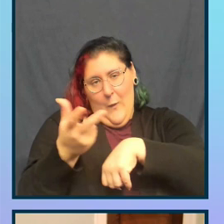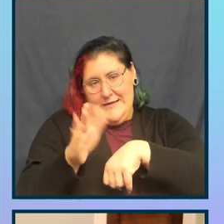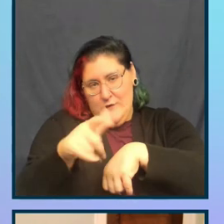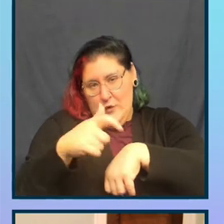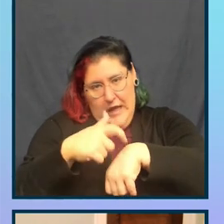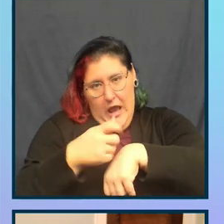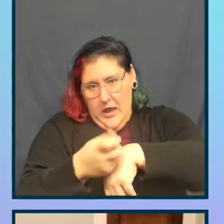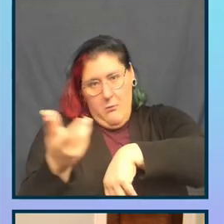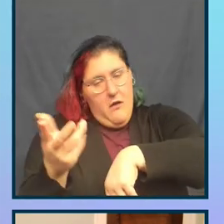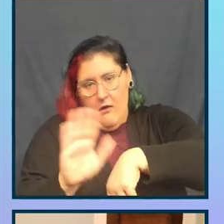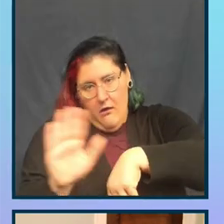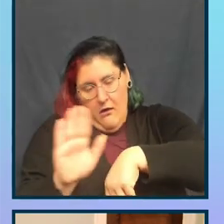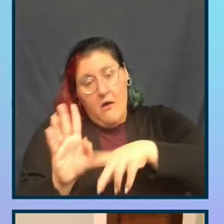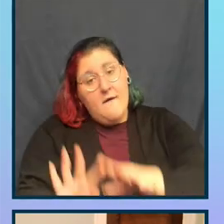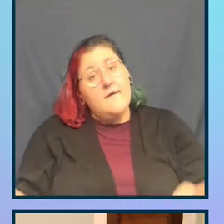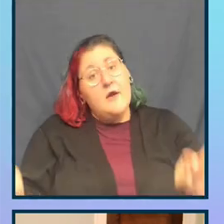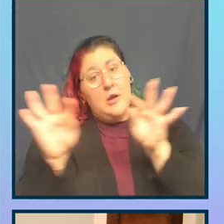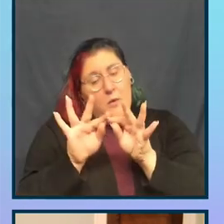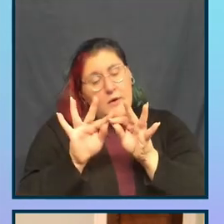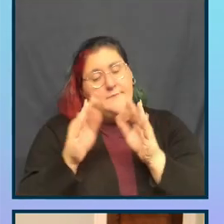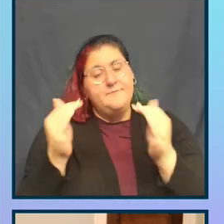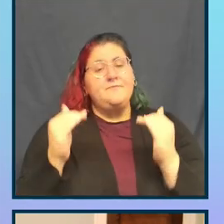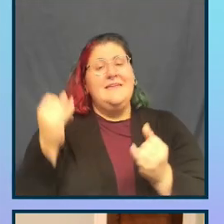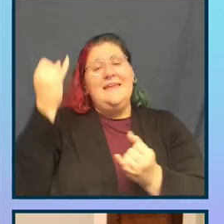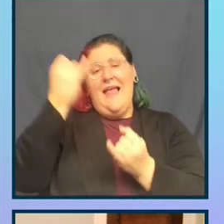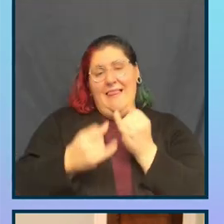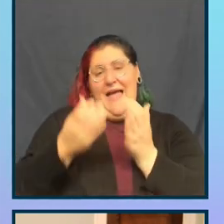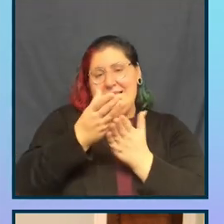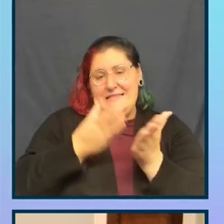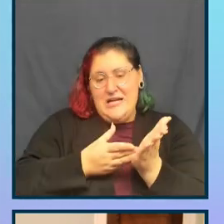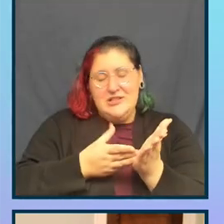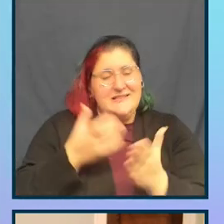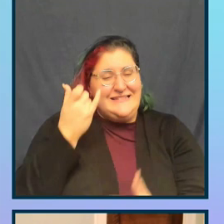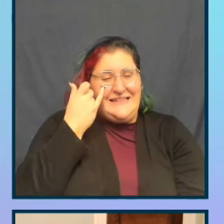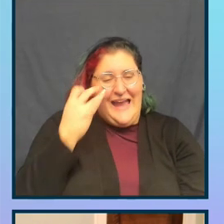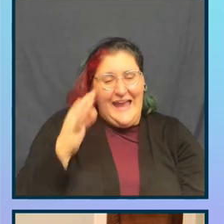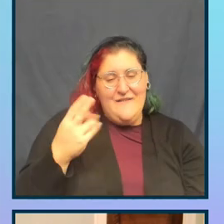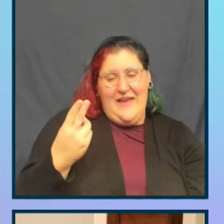So we dive into the last section. What if HTML doesn't provide the semantics I need?